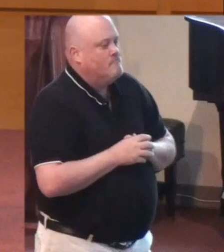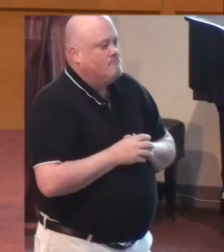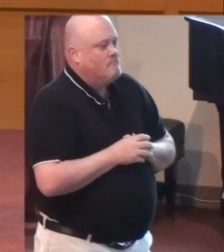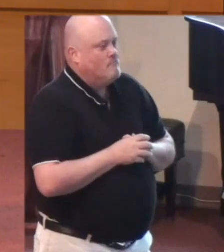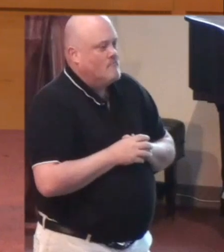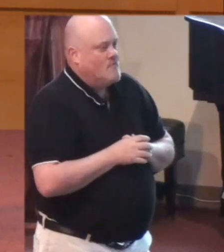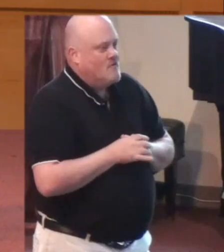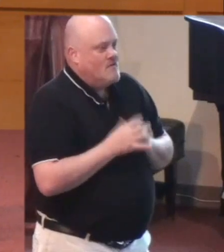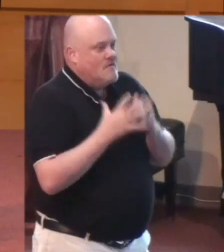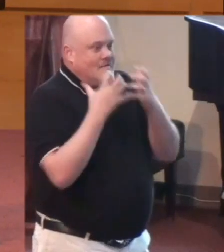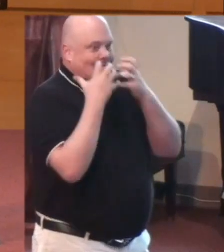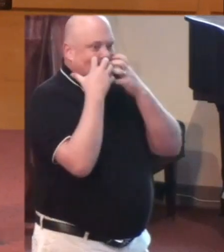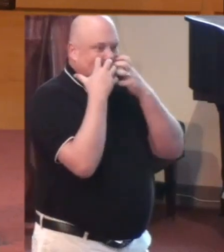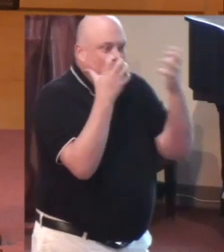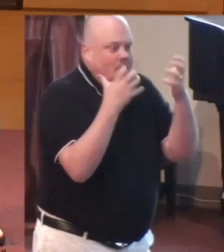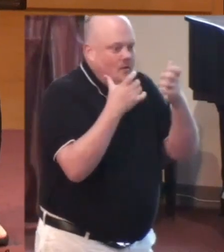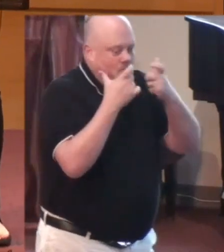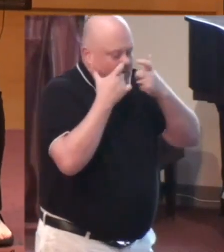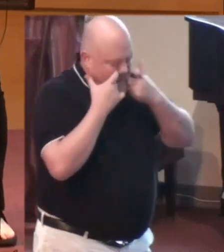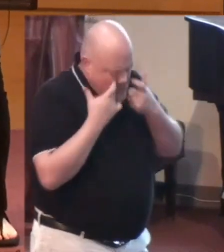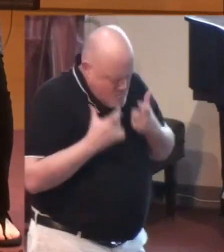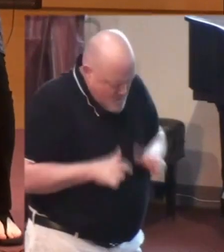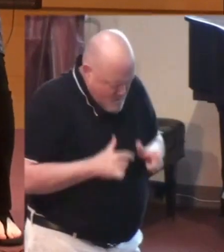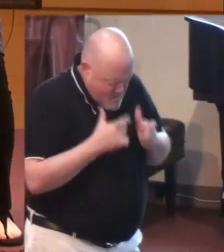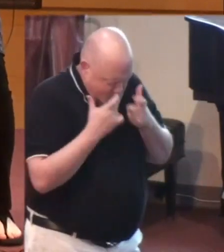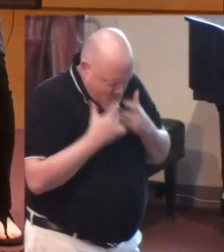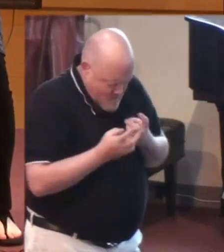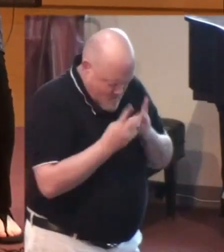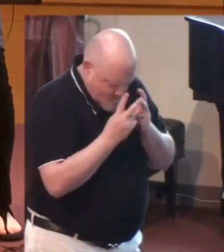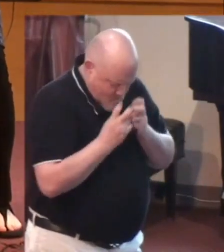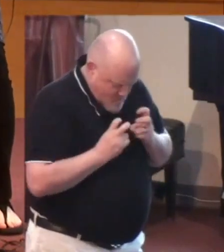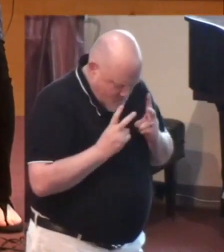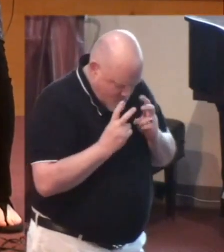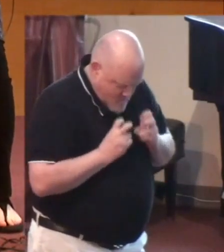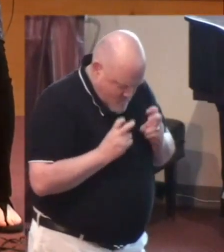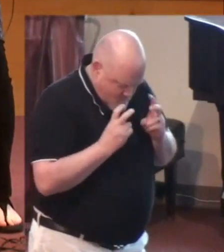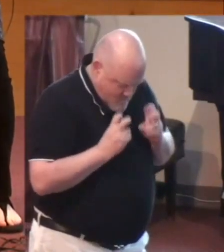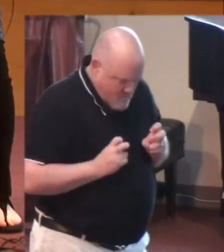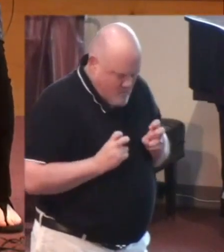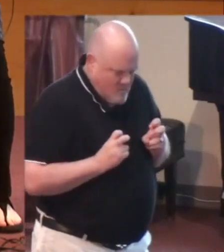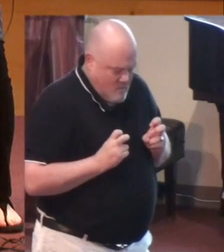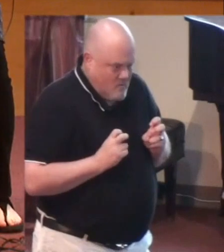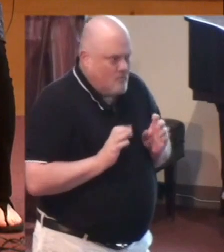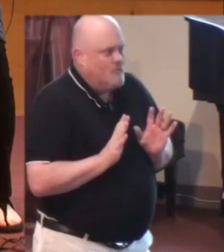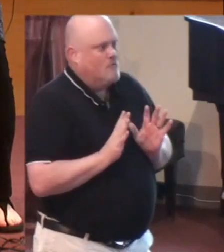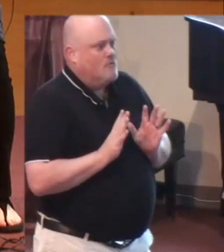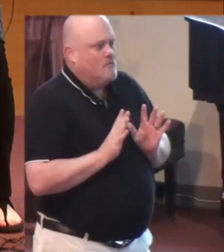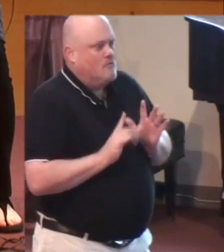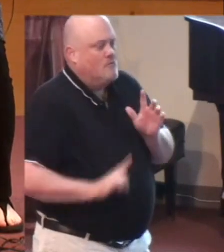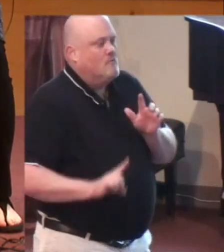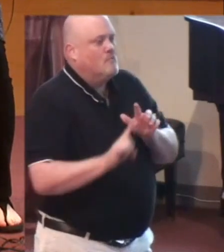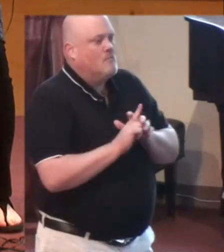of shouting and sobbing, miraculously, there came forgiving.